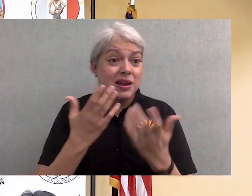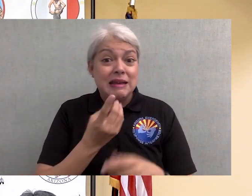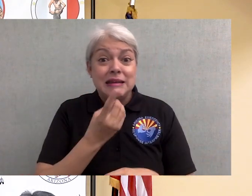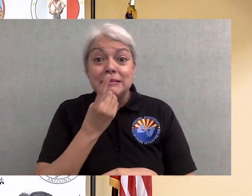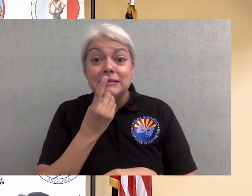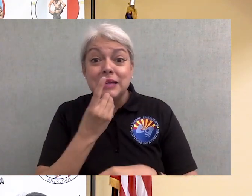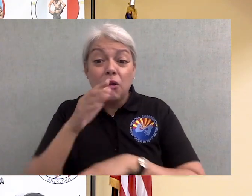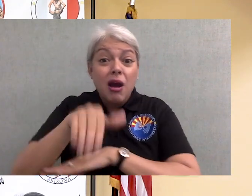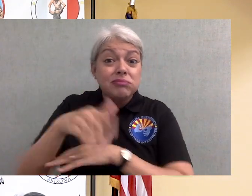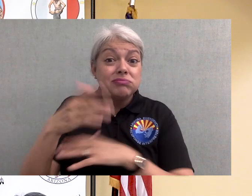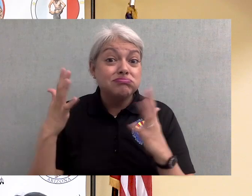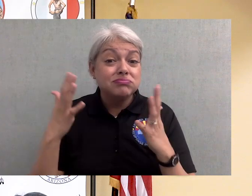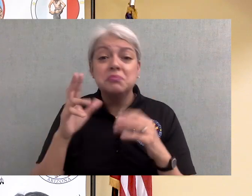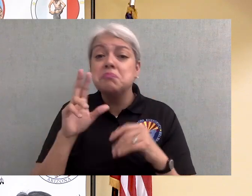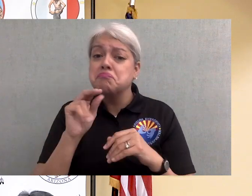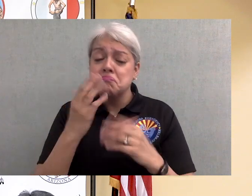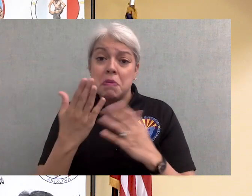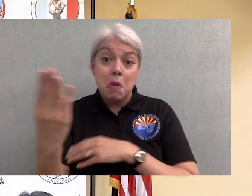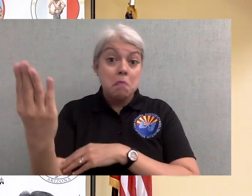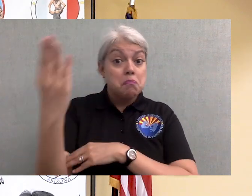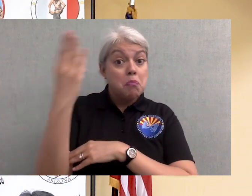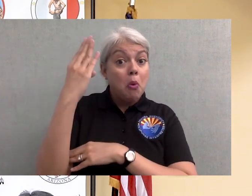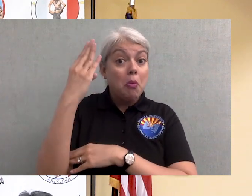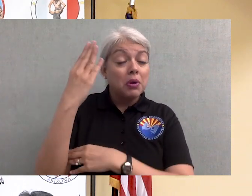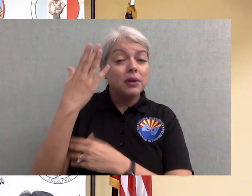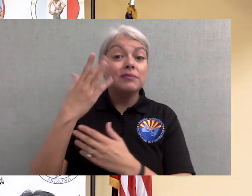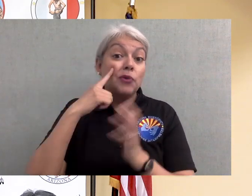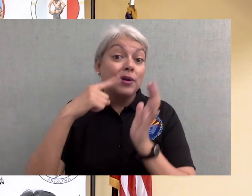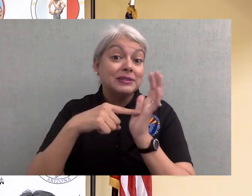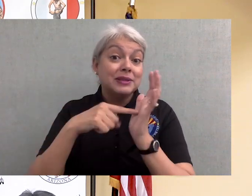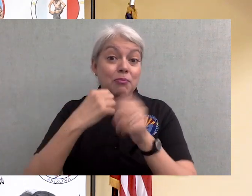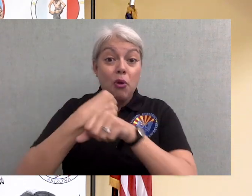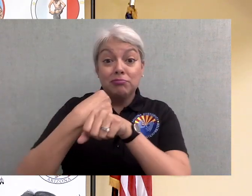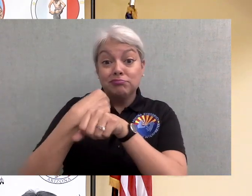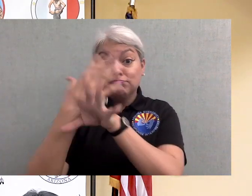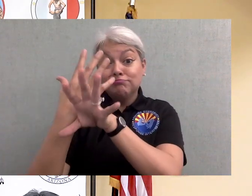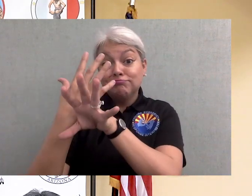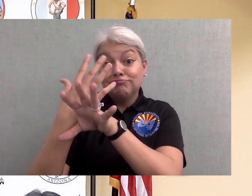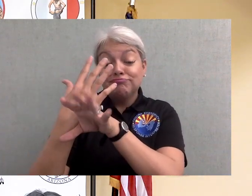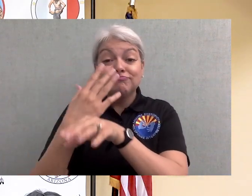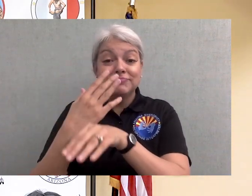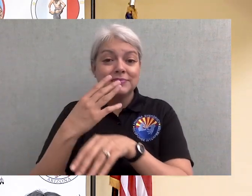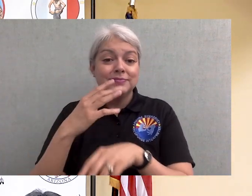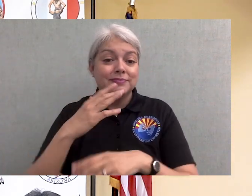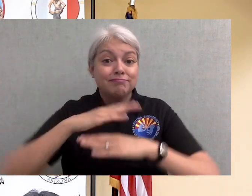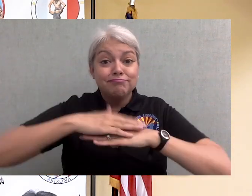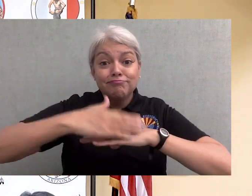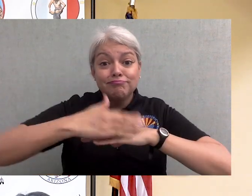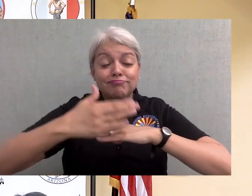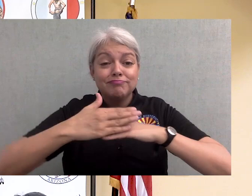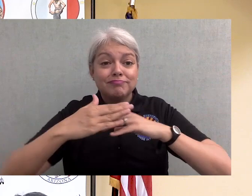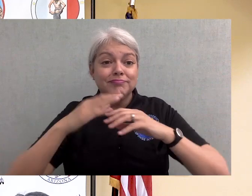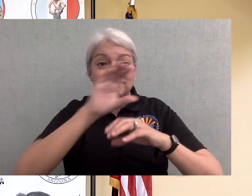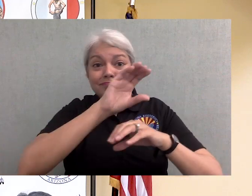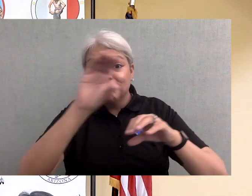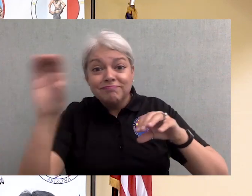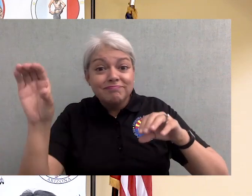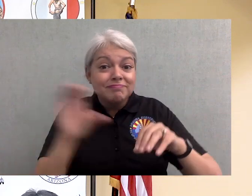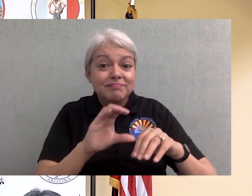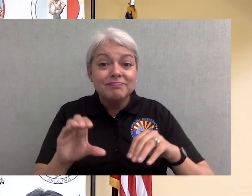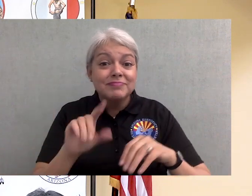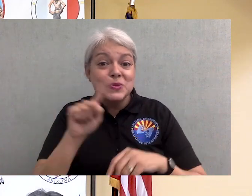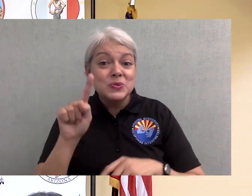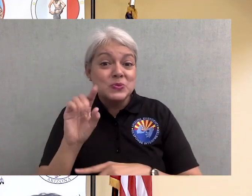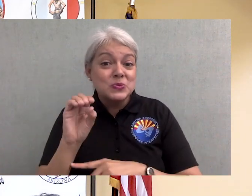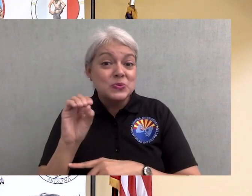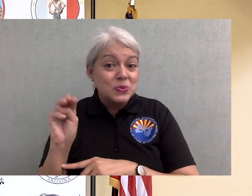already planning on having some virtual get-togethers with people on their laptops, if they have one, through Zoom. Some are going to be more like a brunch thing,